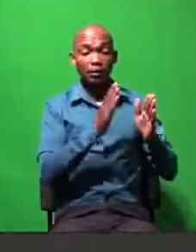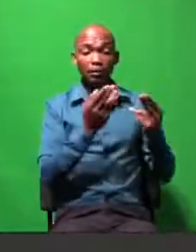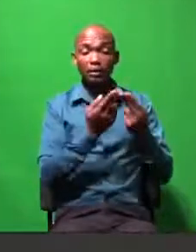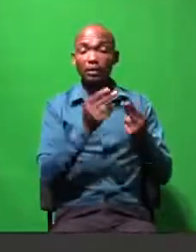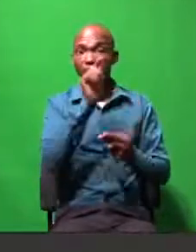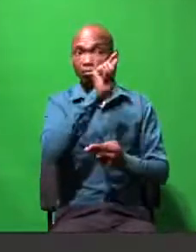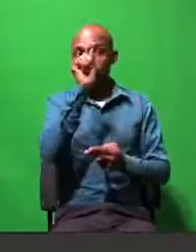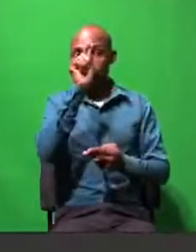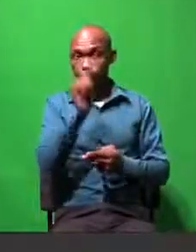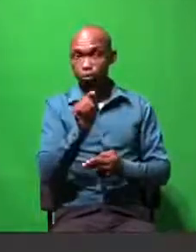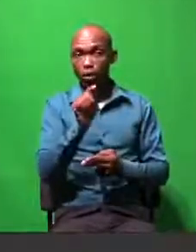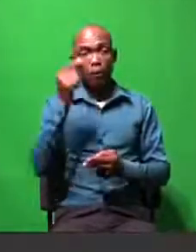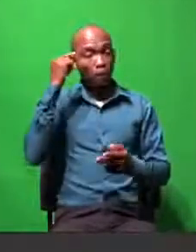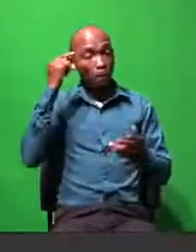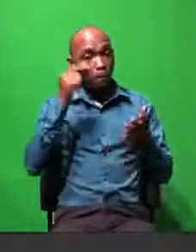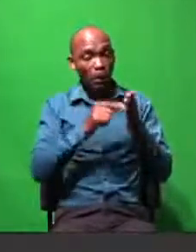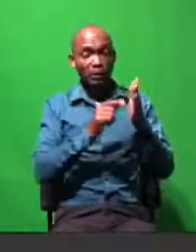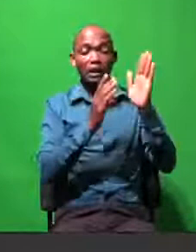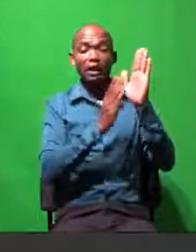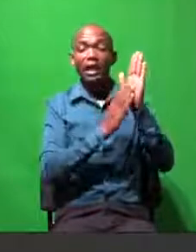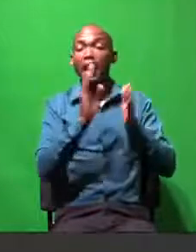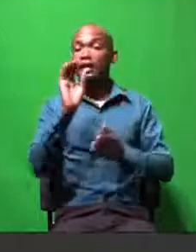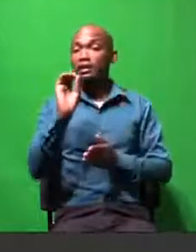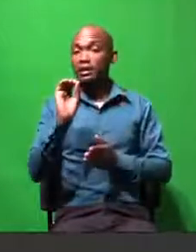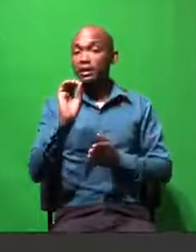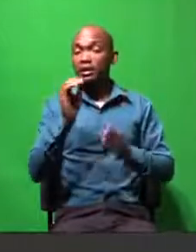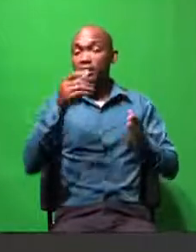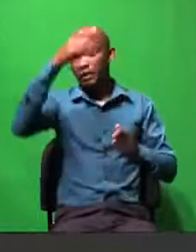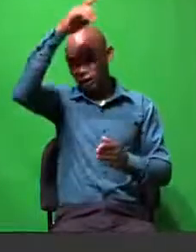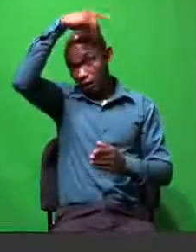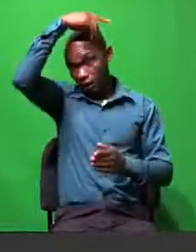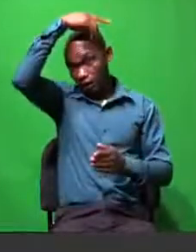symbols to represent 90 degrees.